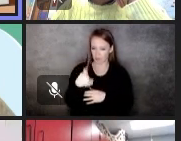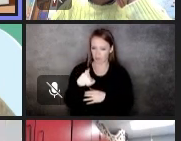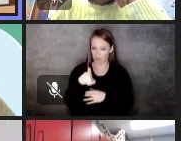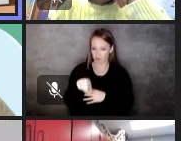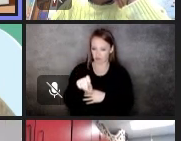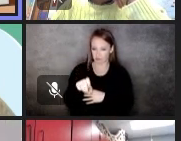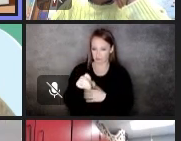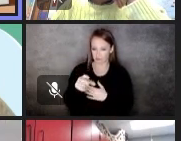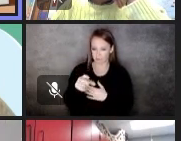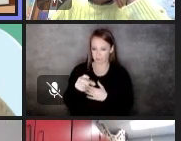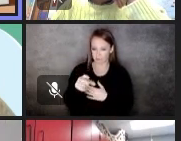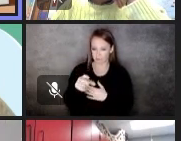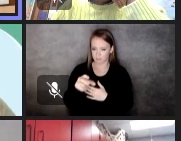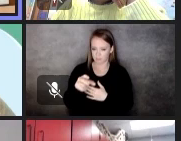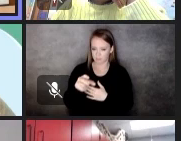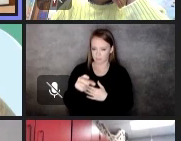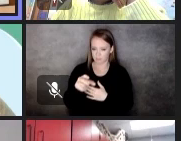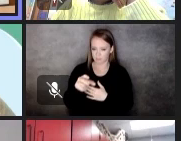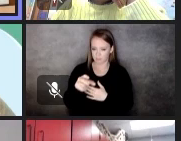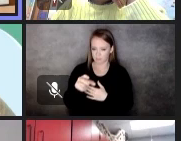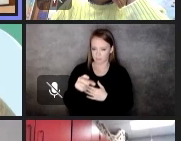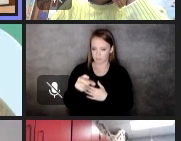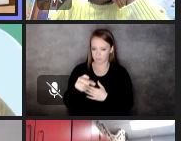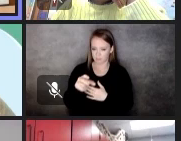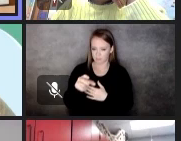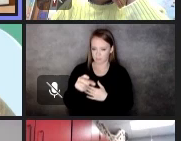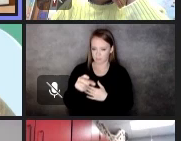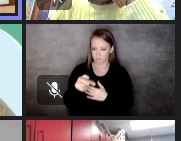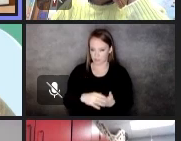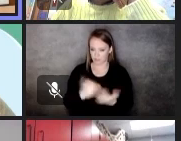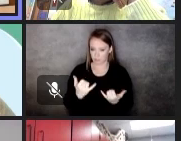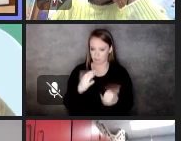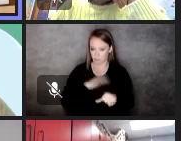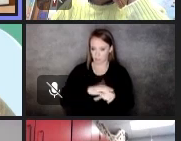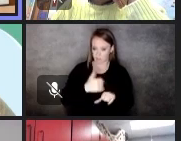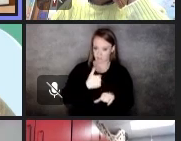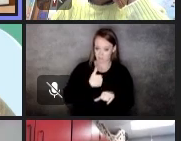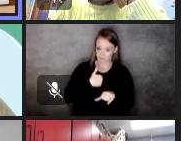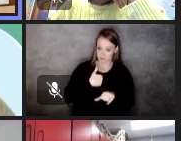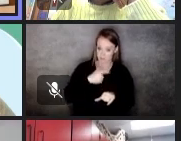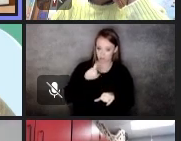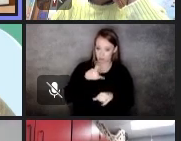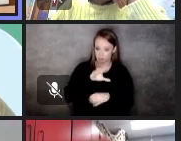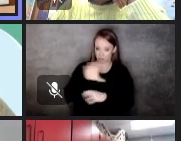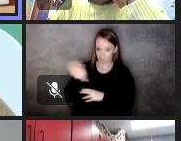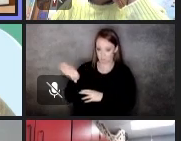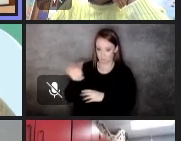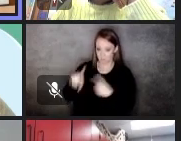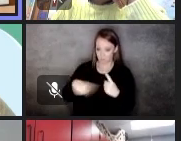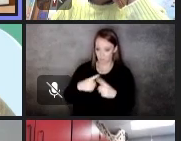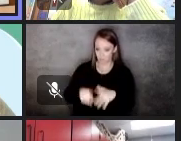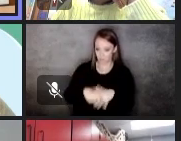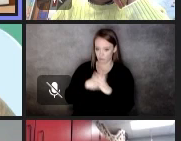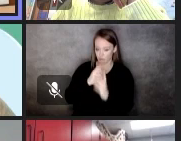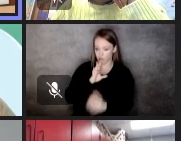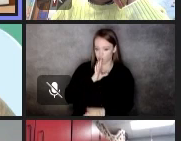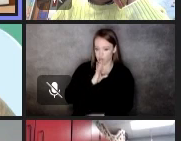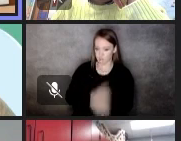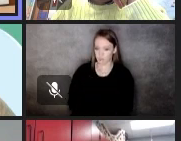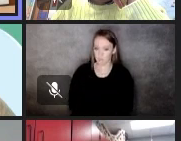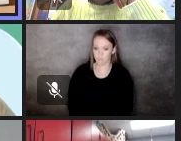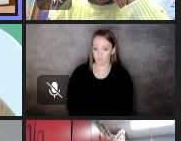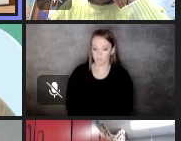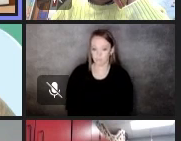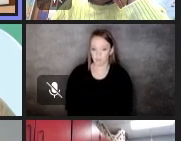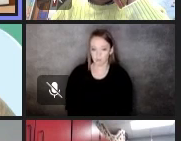you on where it's pointing toward me now. It'll aim towards you when you start talking. So they can see. So